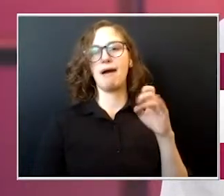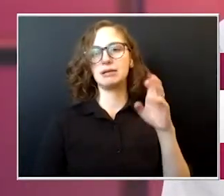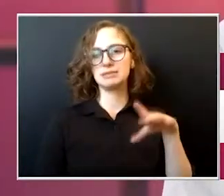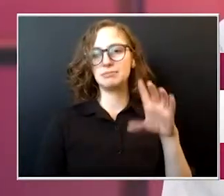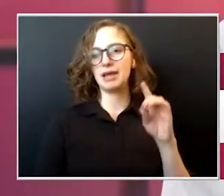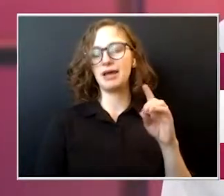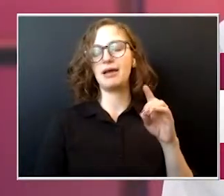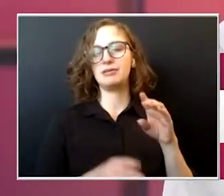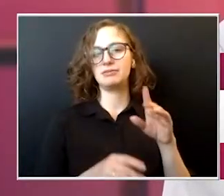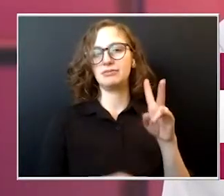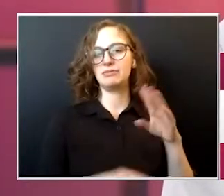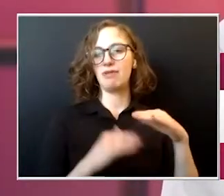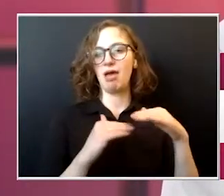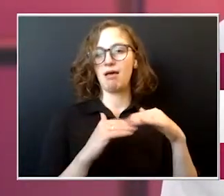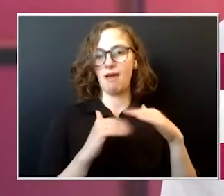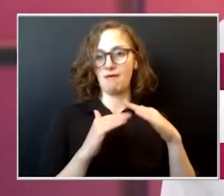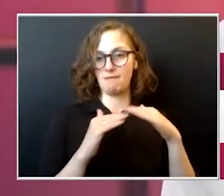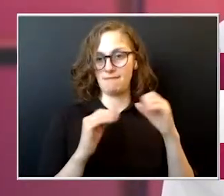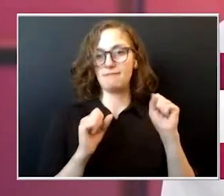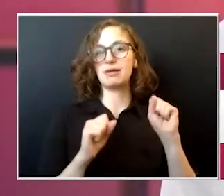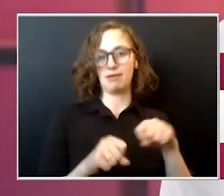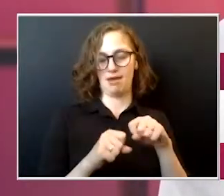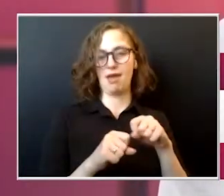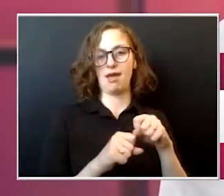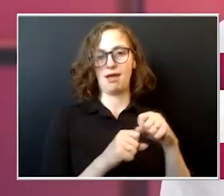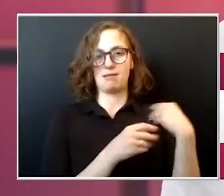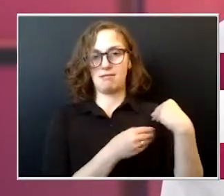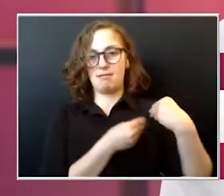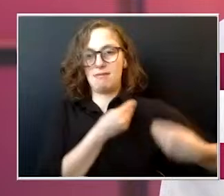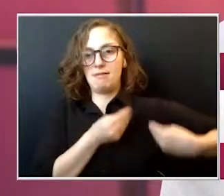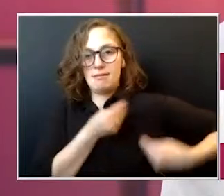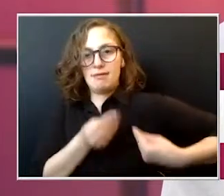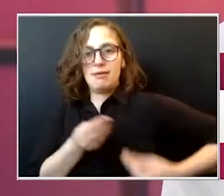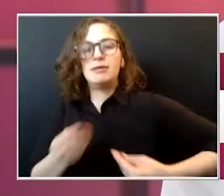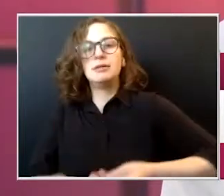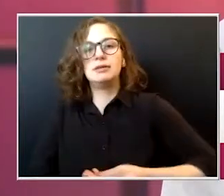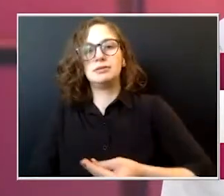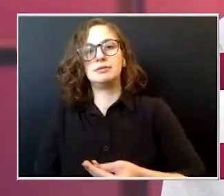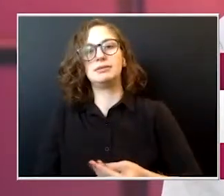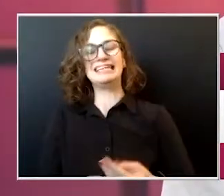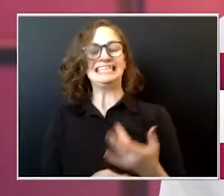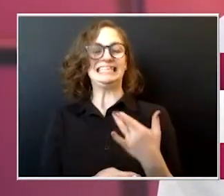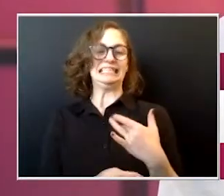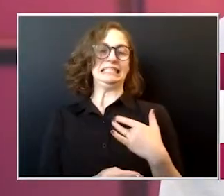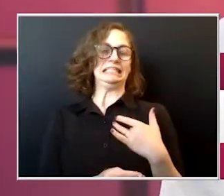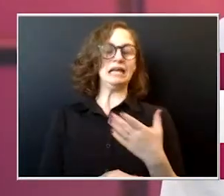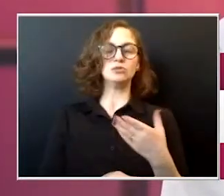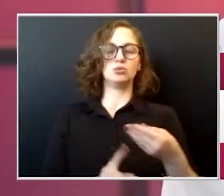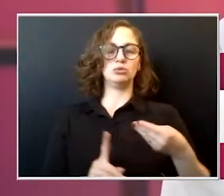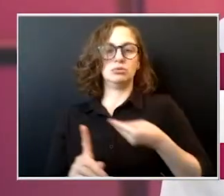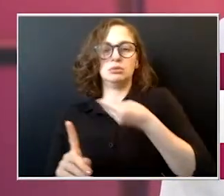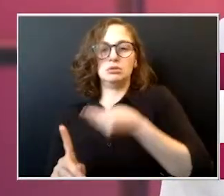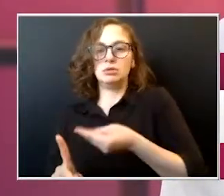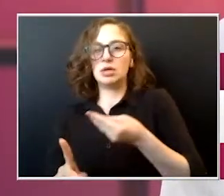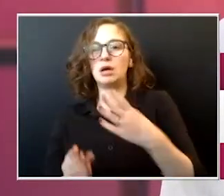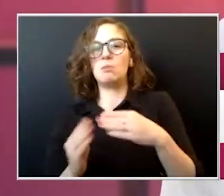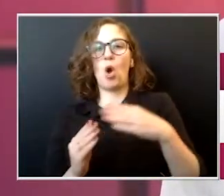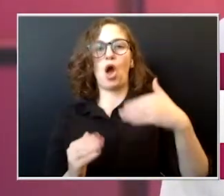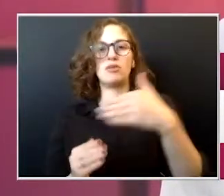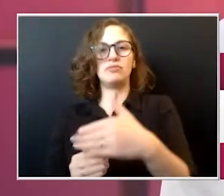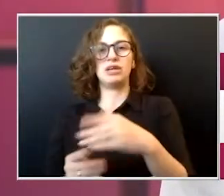or complete penetrance, but it does tend to be passed more often to male offspring. You know, we unfortunately learned that my